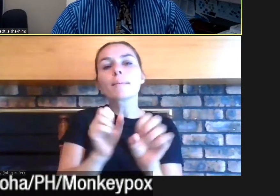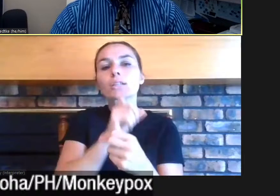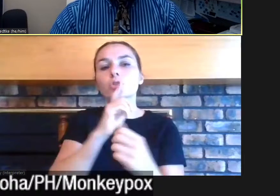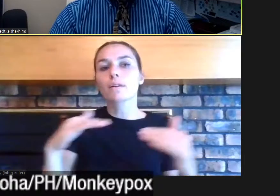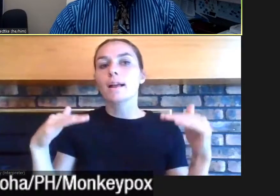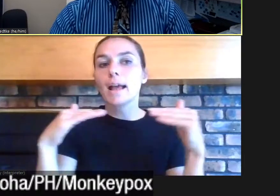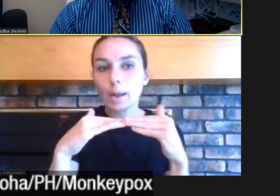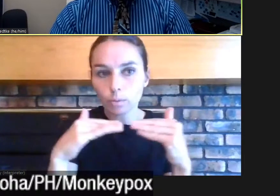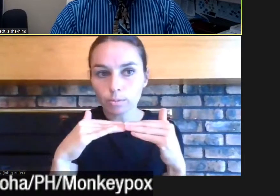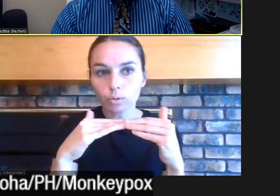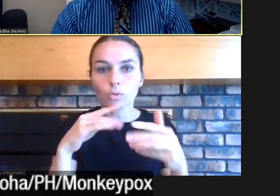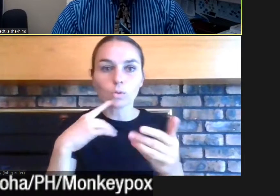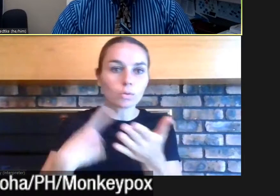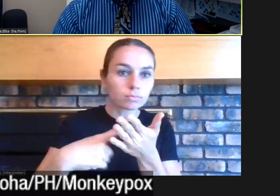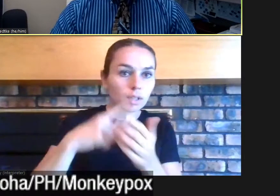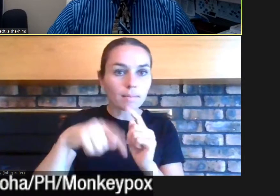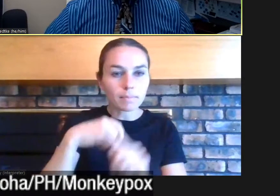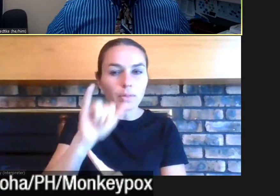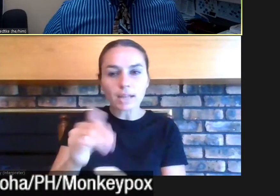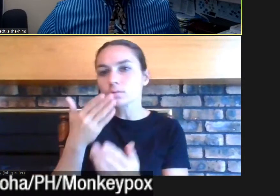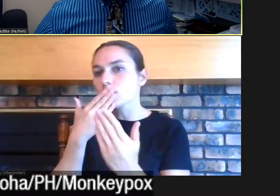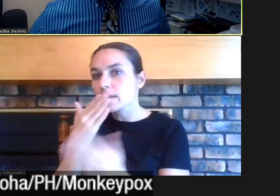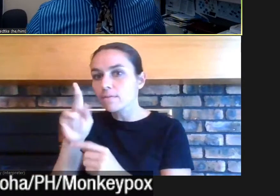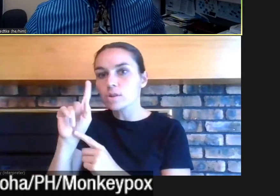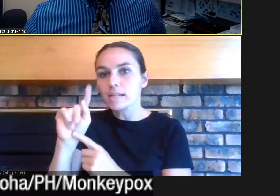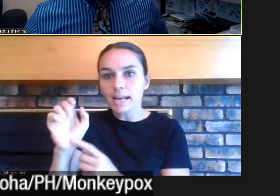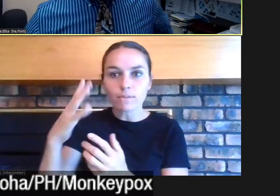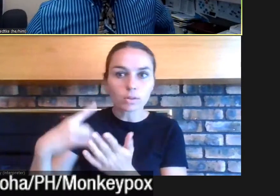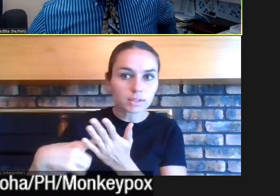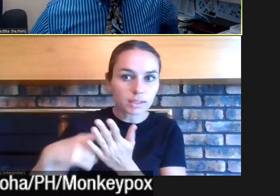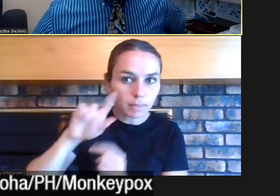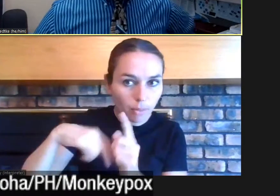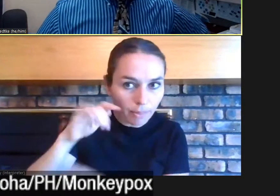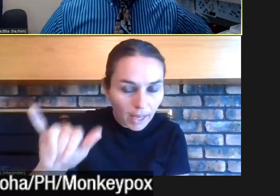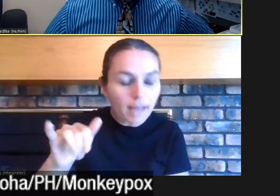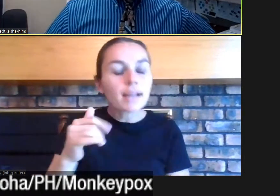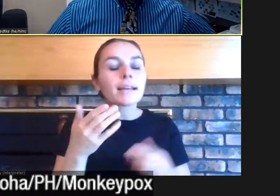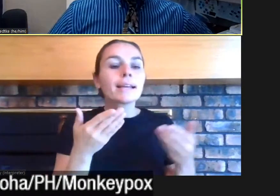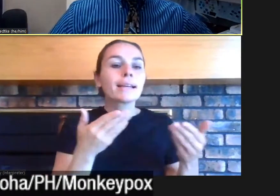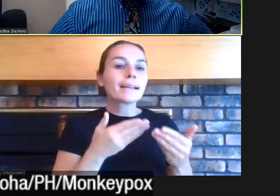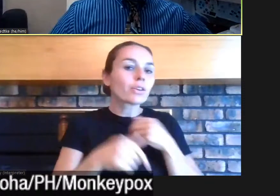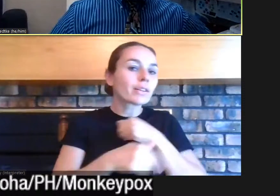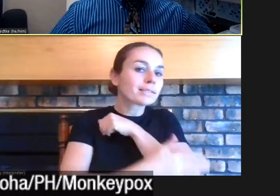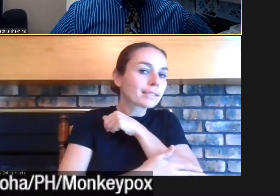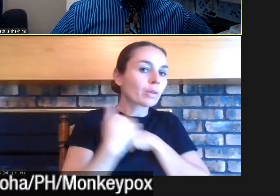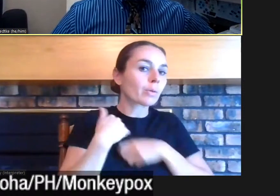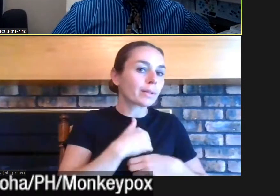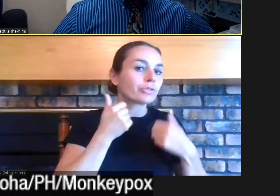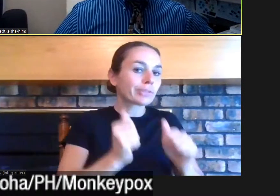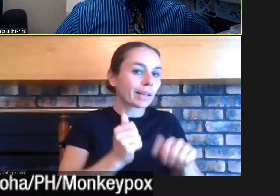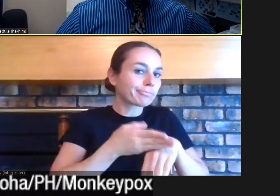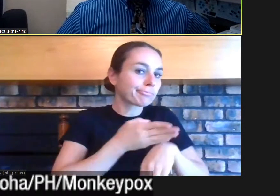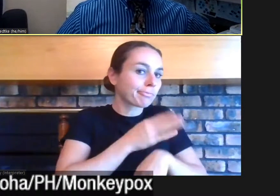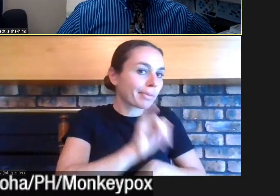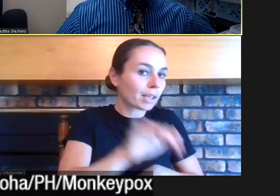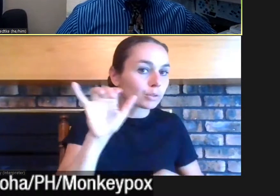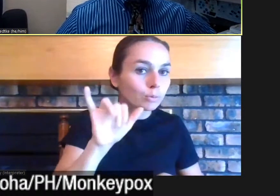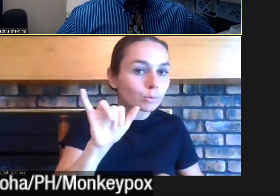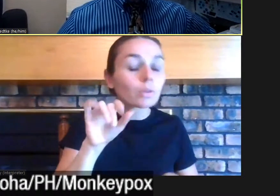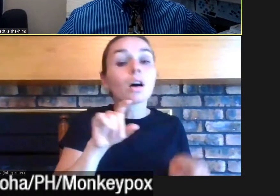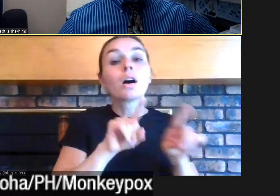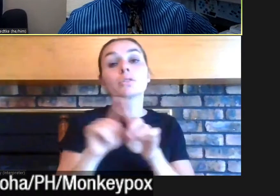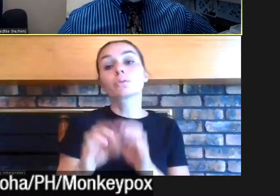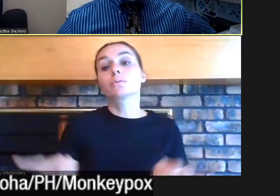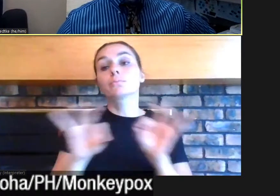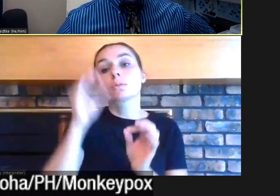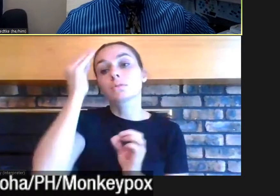bringing that up. We're working on that down here in Lane County as well. I would also think it's worth mentioning that we've seen,